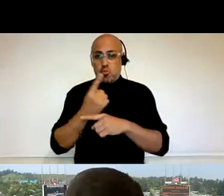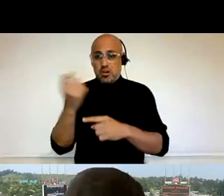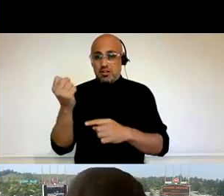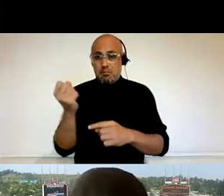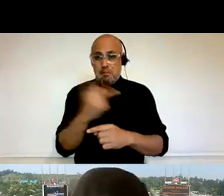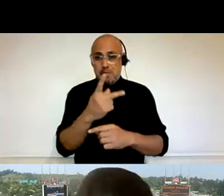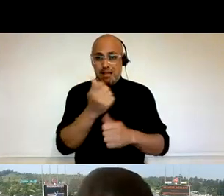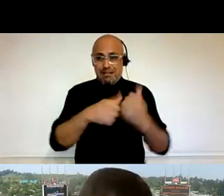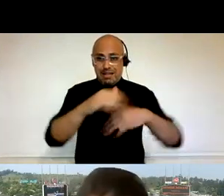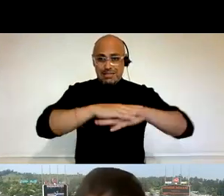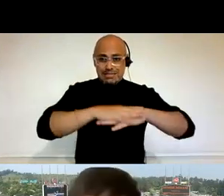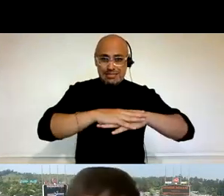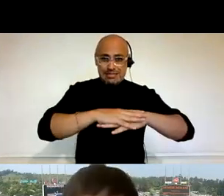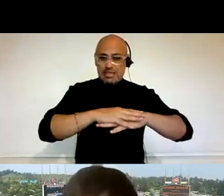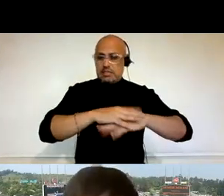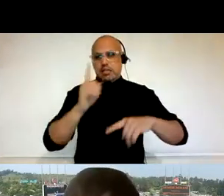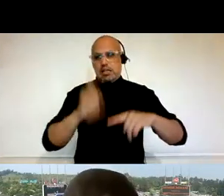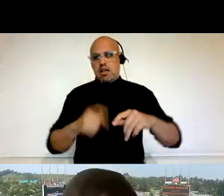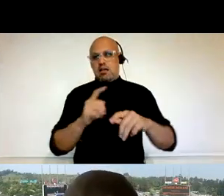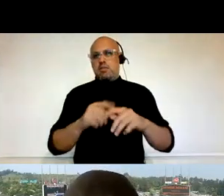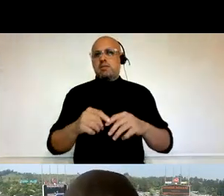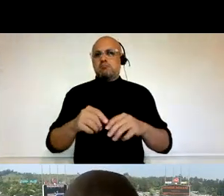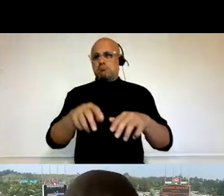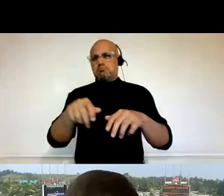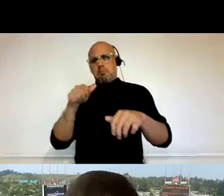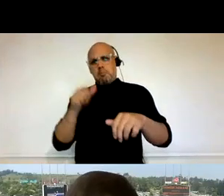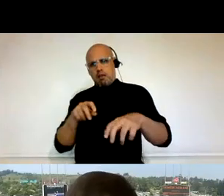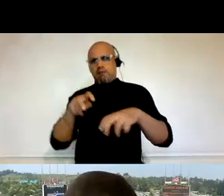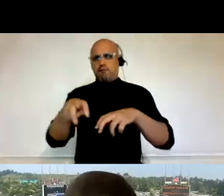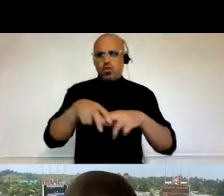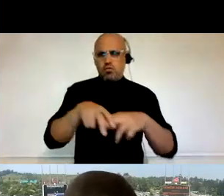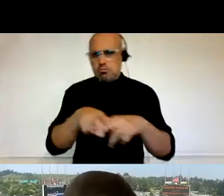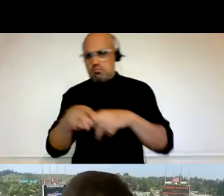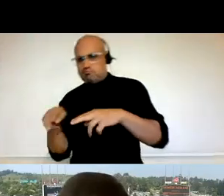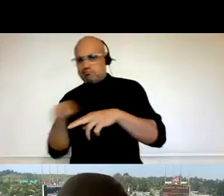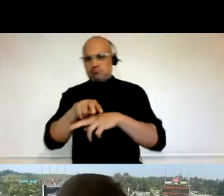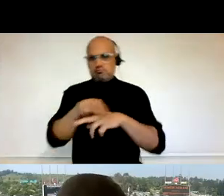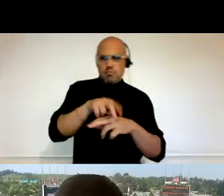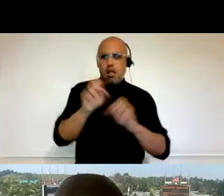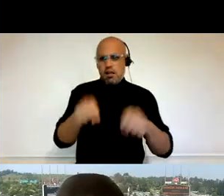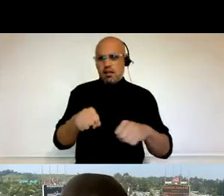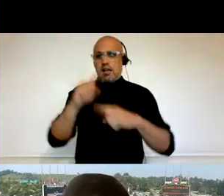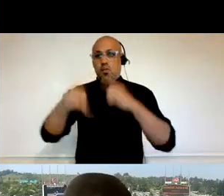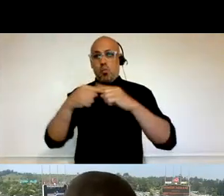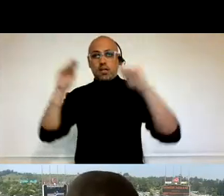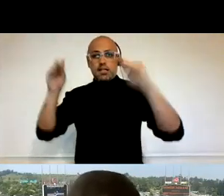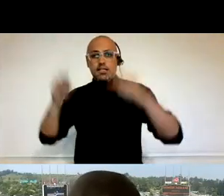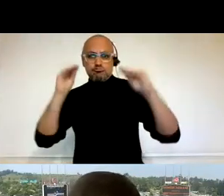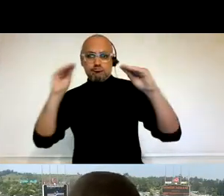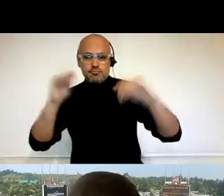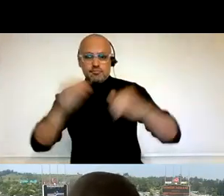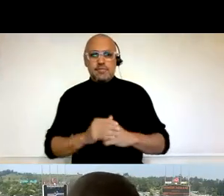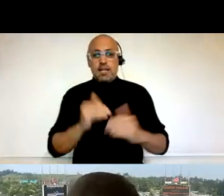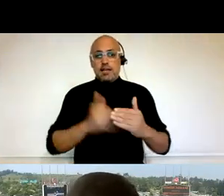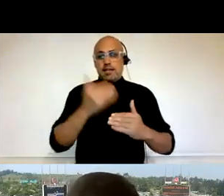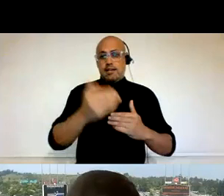least they can move back and forth and stand in front of them as we're doing instruction. Next slide. And then this is another scenario